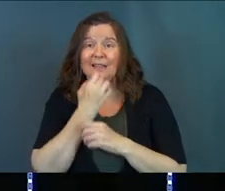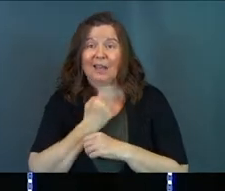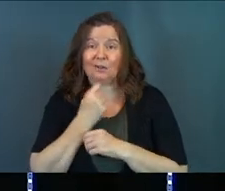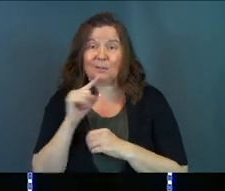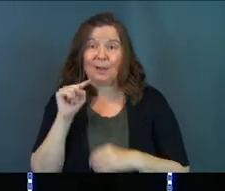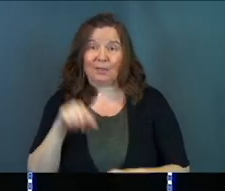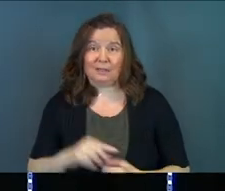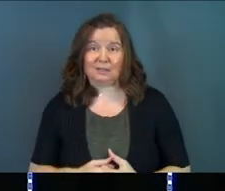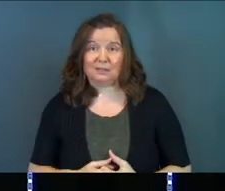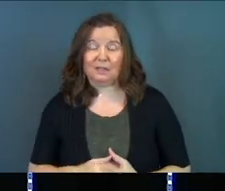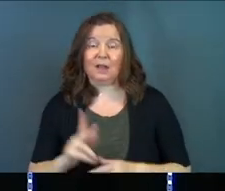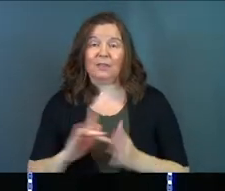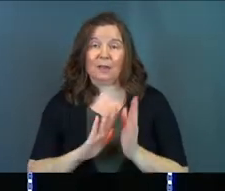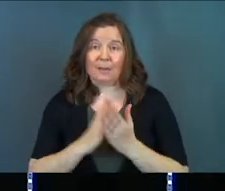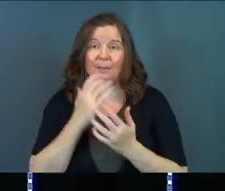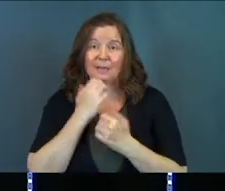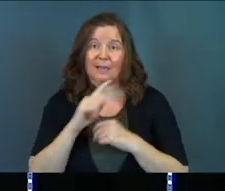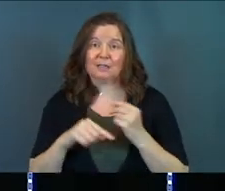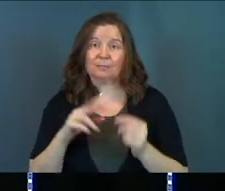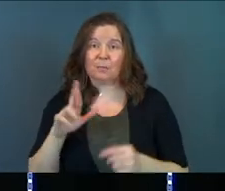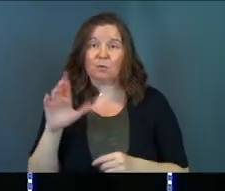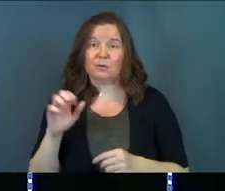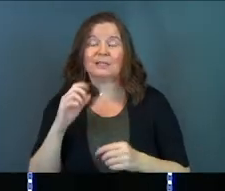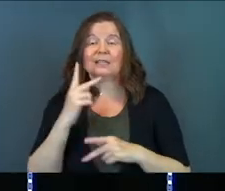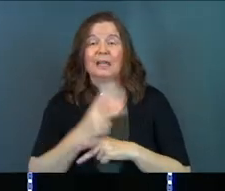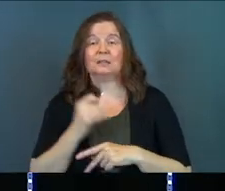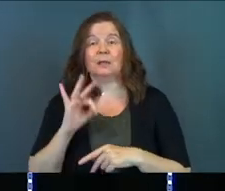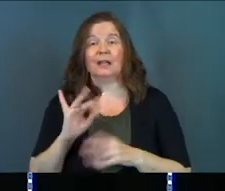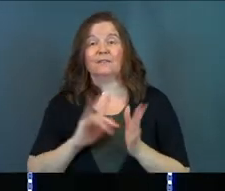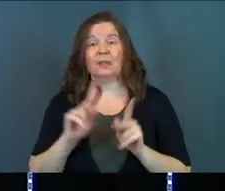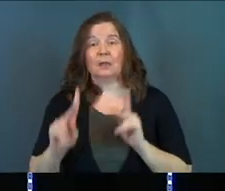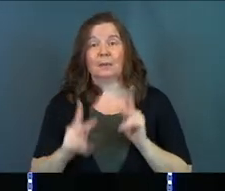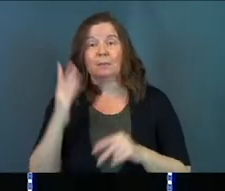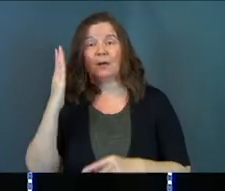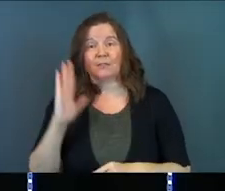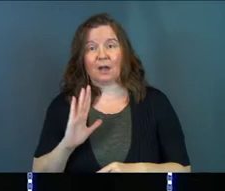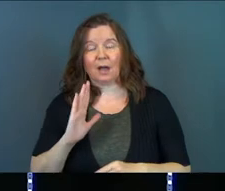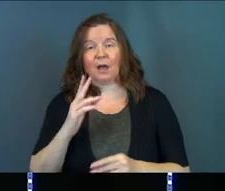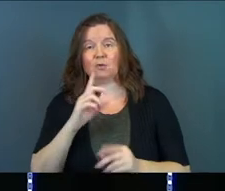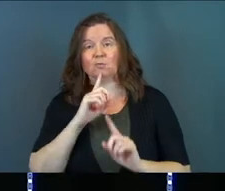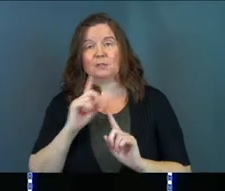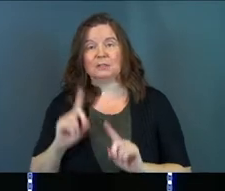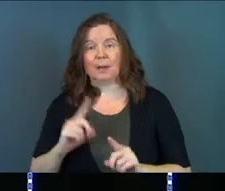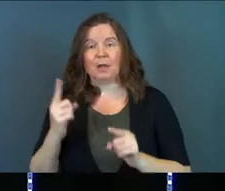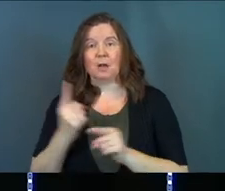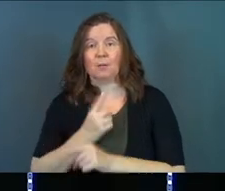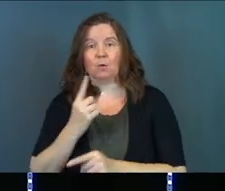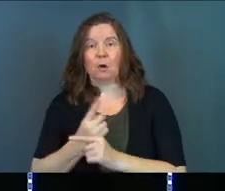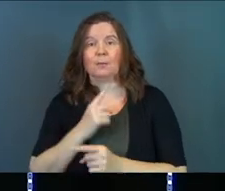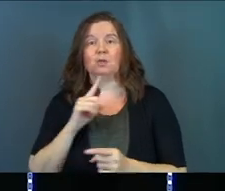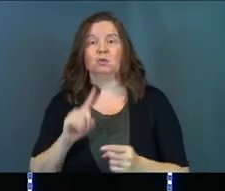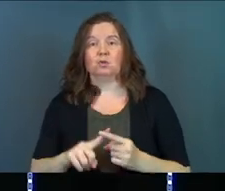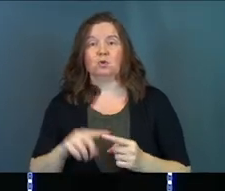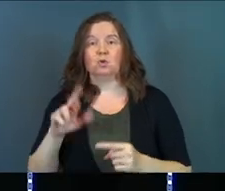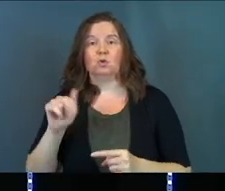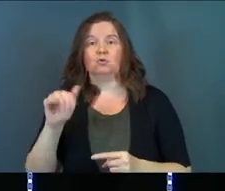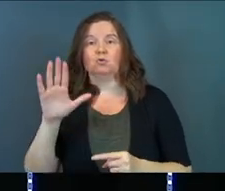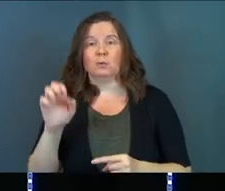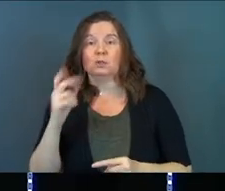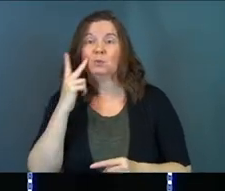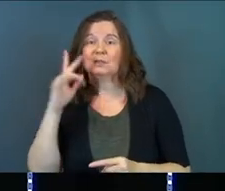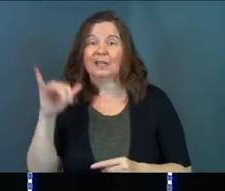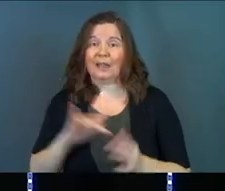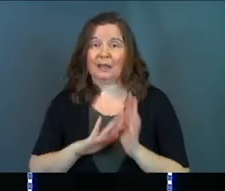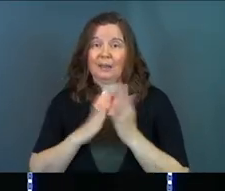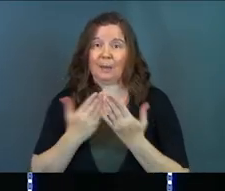this. The Bible cares about race. It cares about whether or not the people of God respond appropriately to race. You're going to